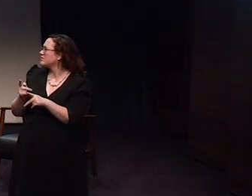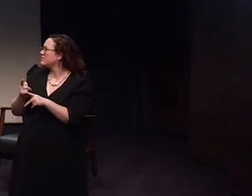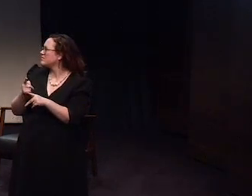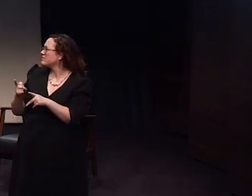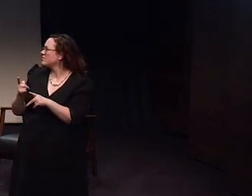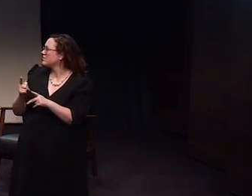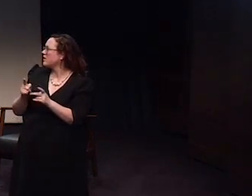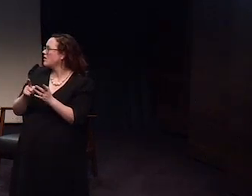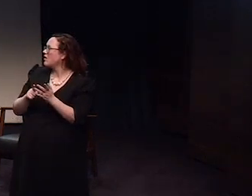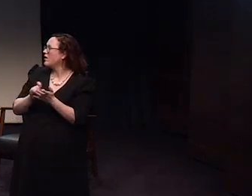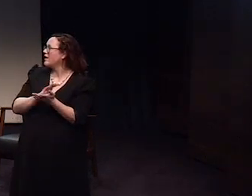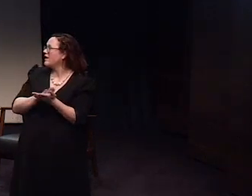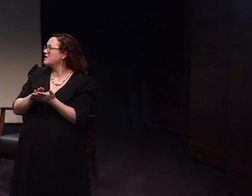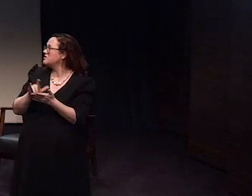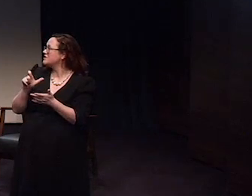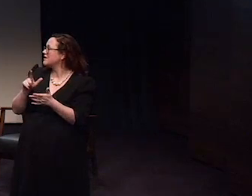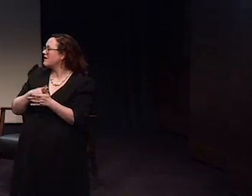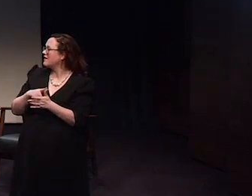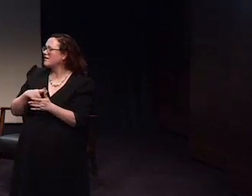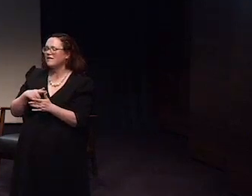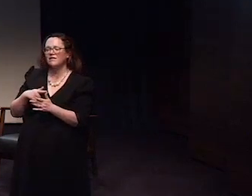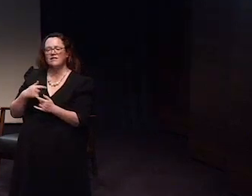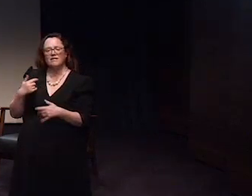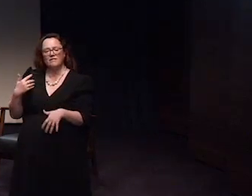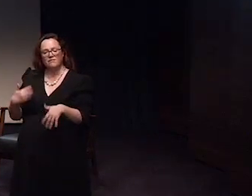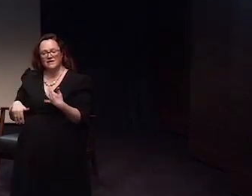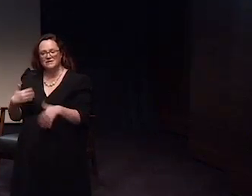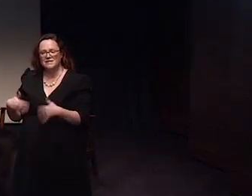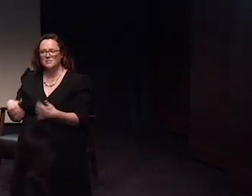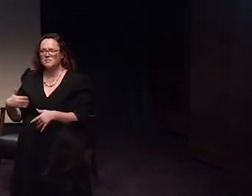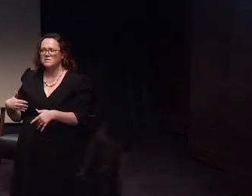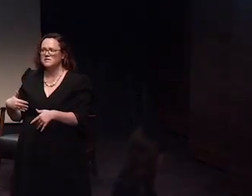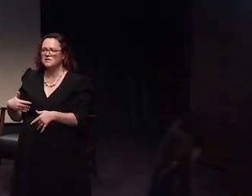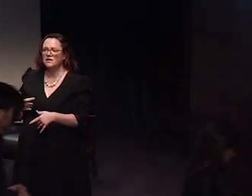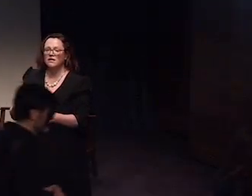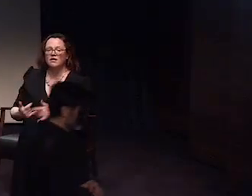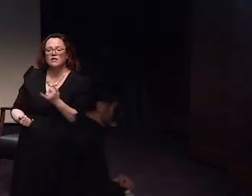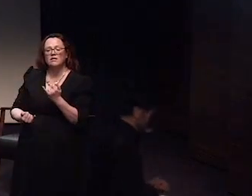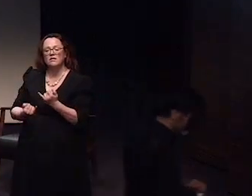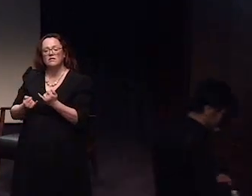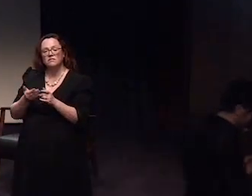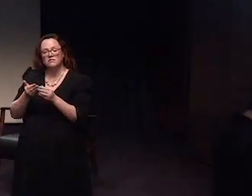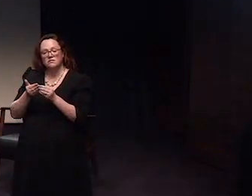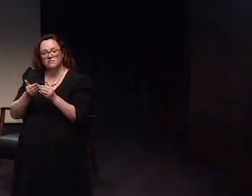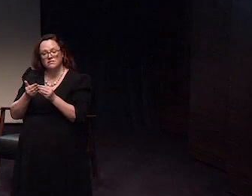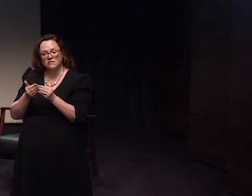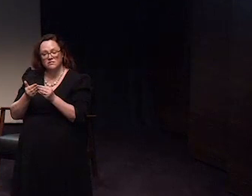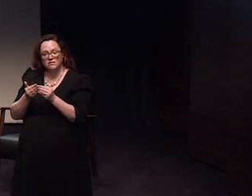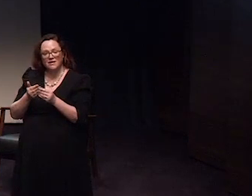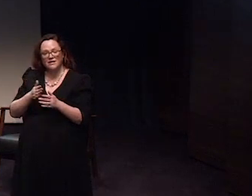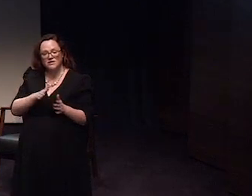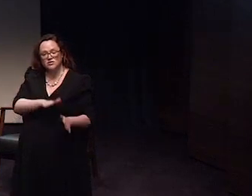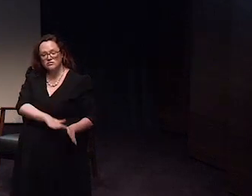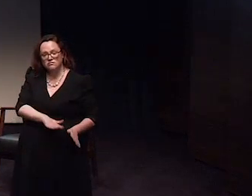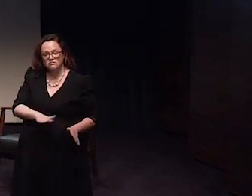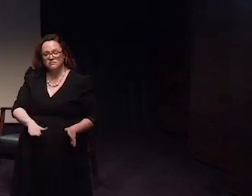OHC, so out of hospital cardiac arrest victims, survive. Choking is the leading cause of infantile death,